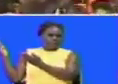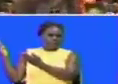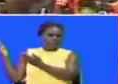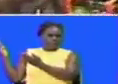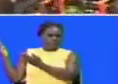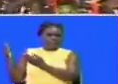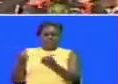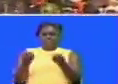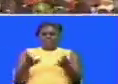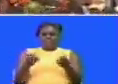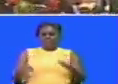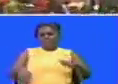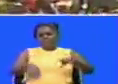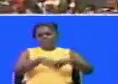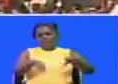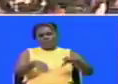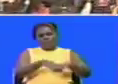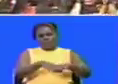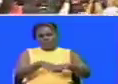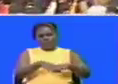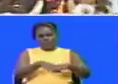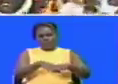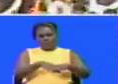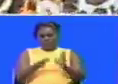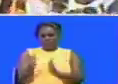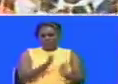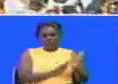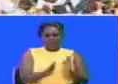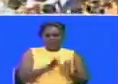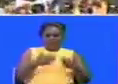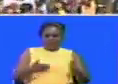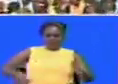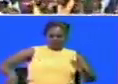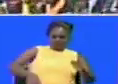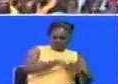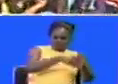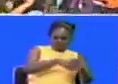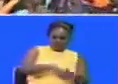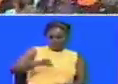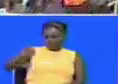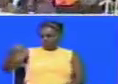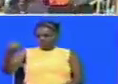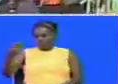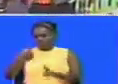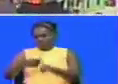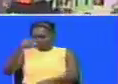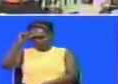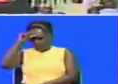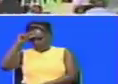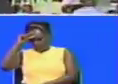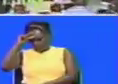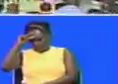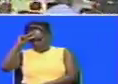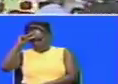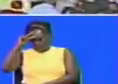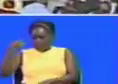led hundreds of their members in crafting a strategy of removing Jubilee Party from power. And